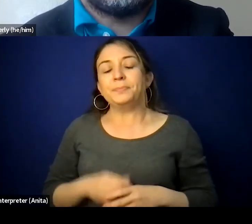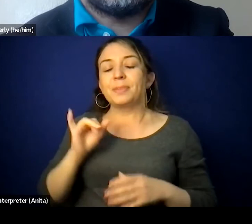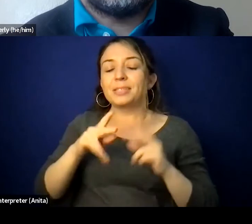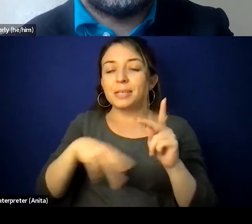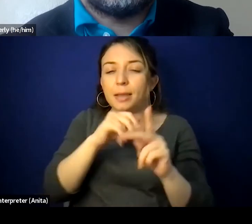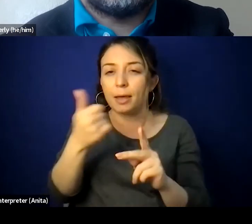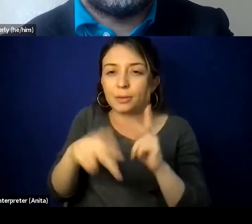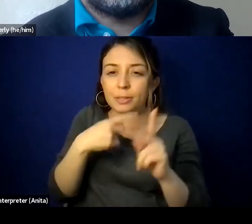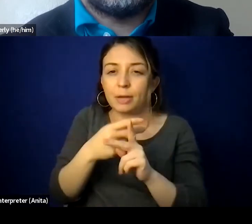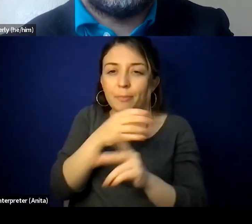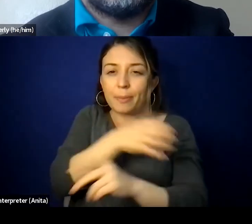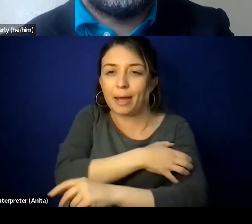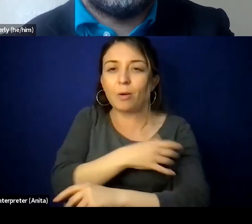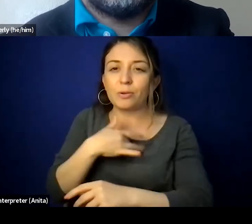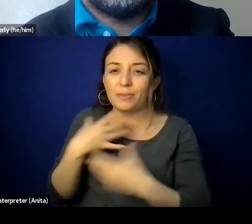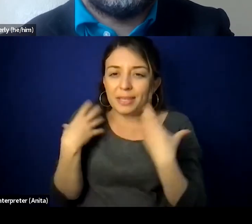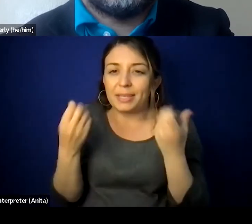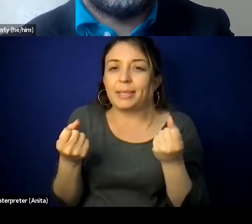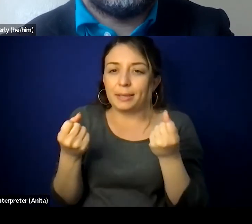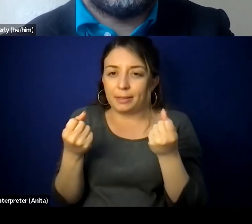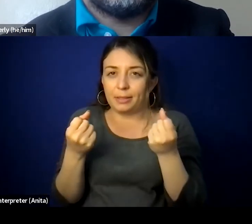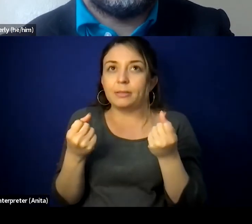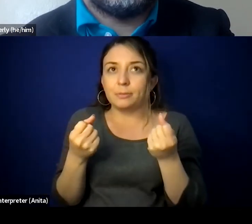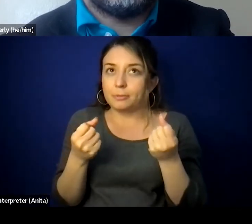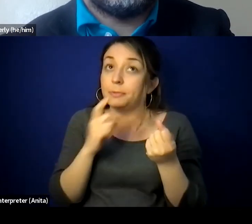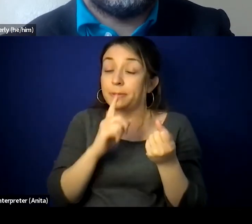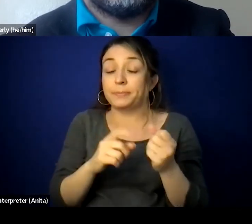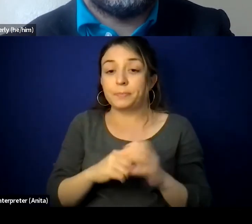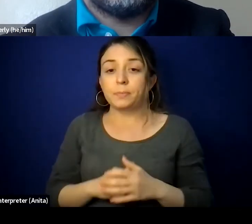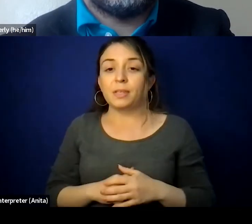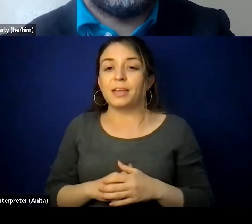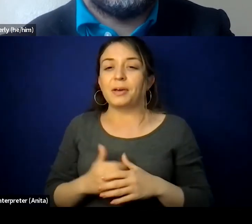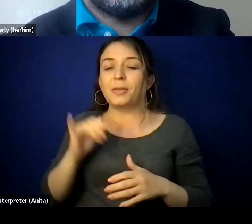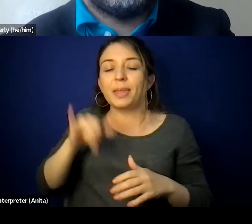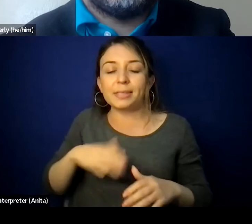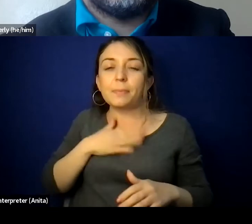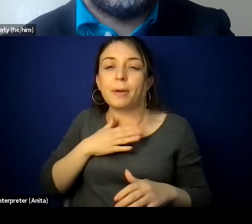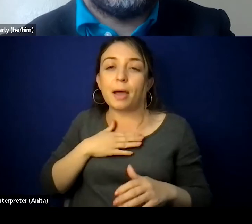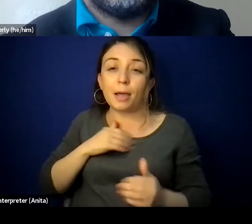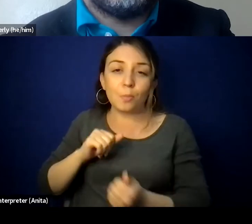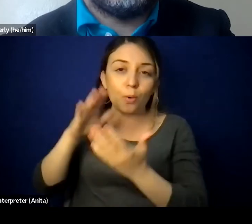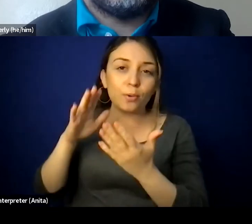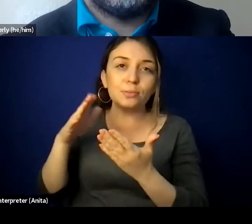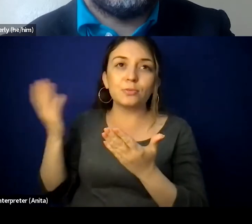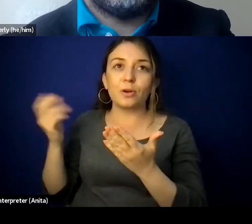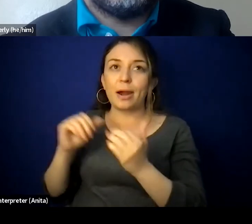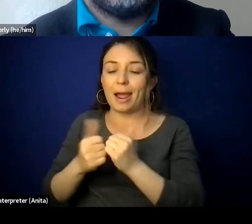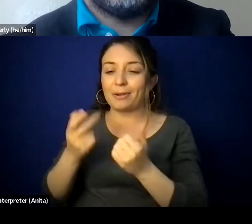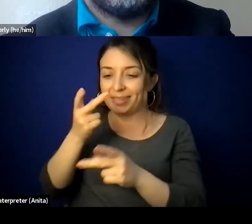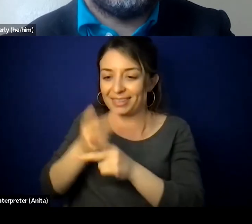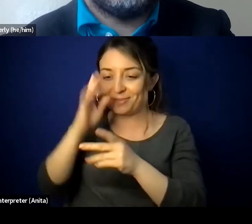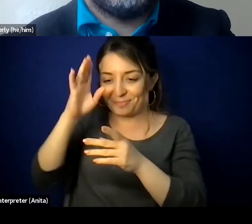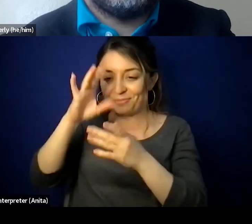power and of healing, actually. And so those are the ways that I am staying